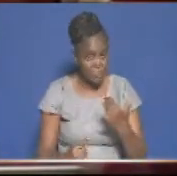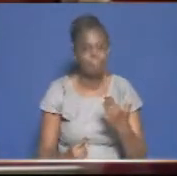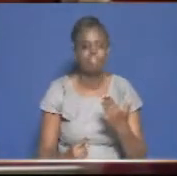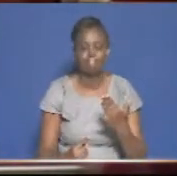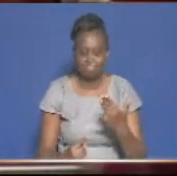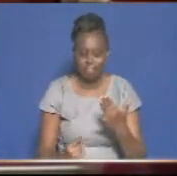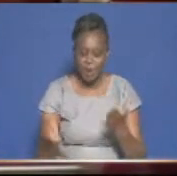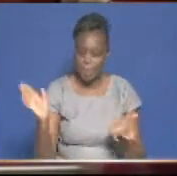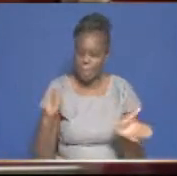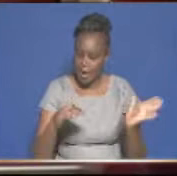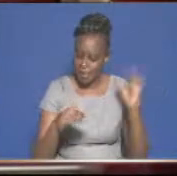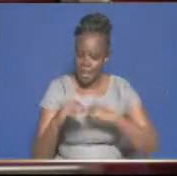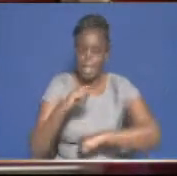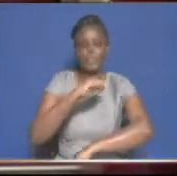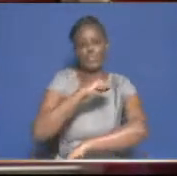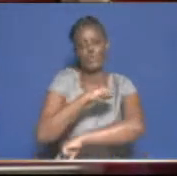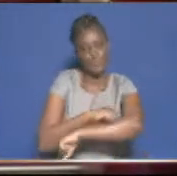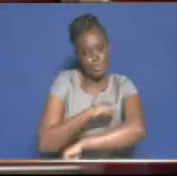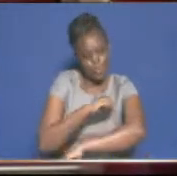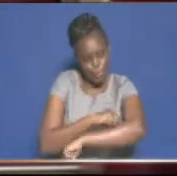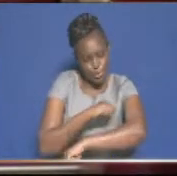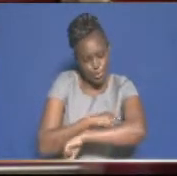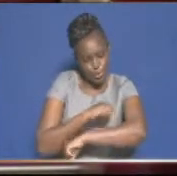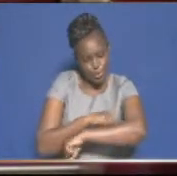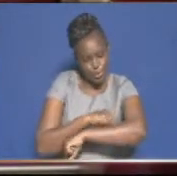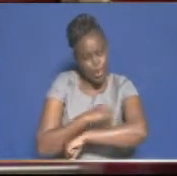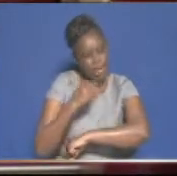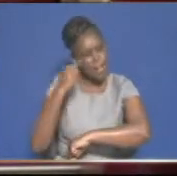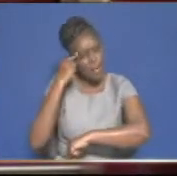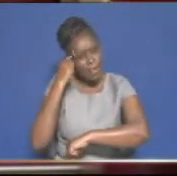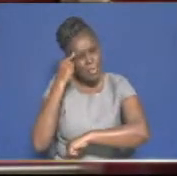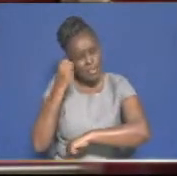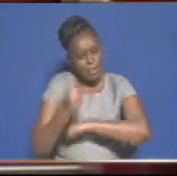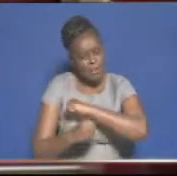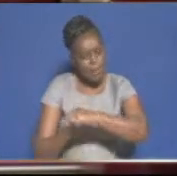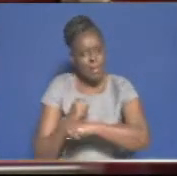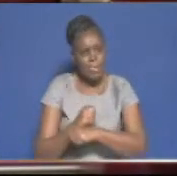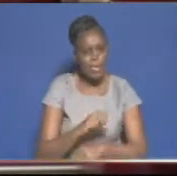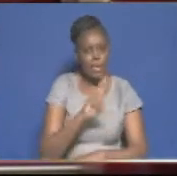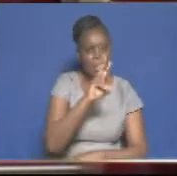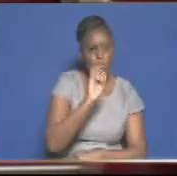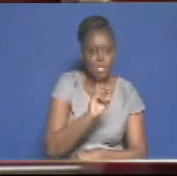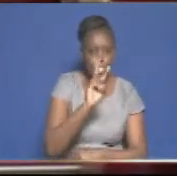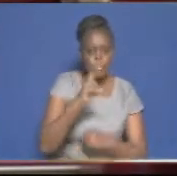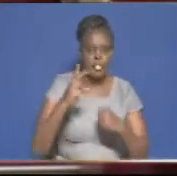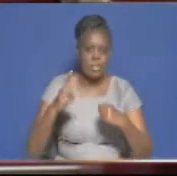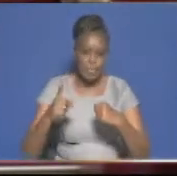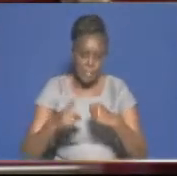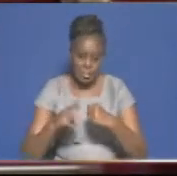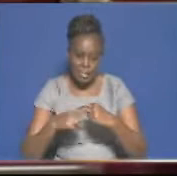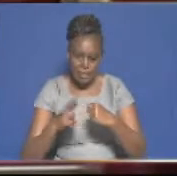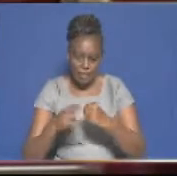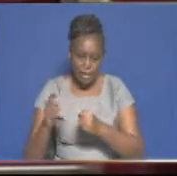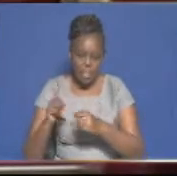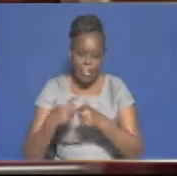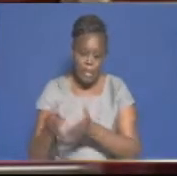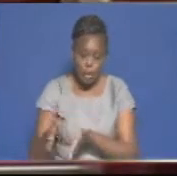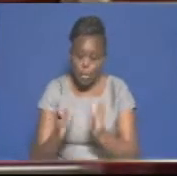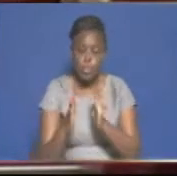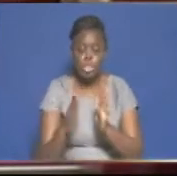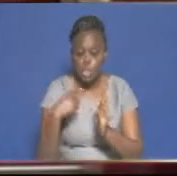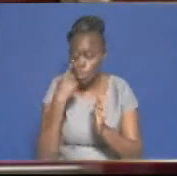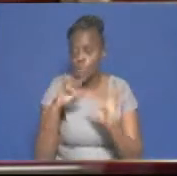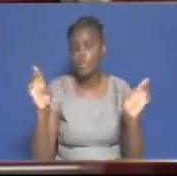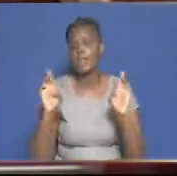let them go to school, let them think of 2027, and let them give an opportunity for those who have